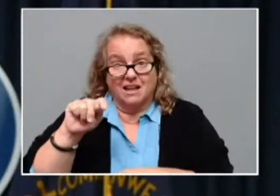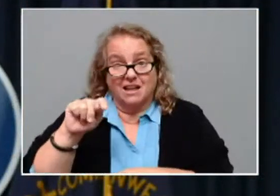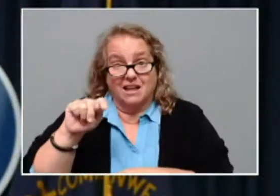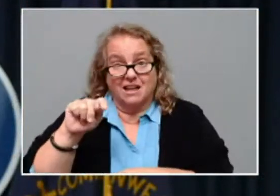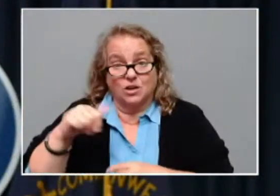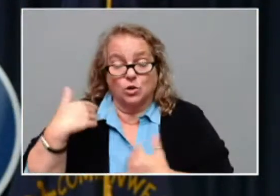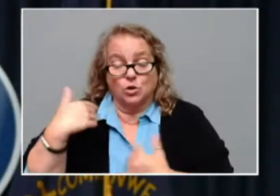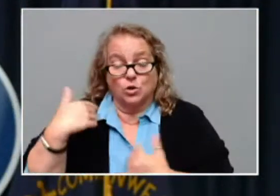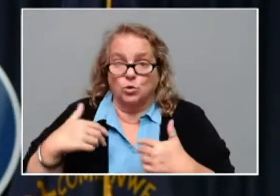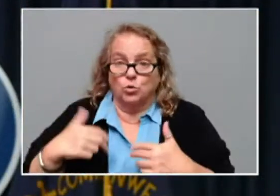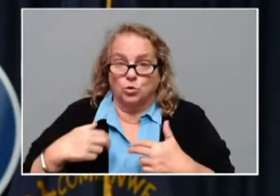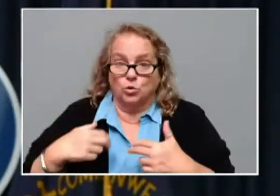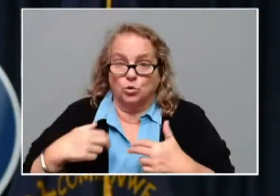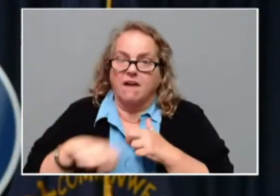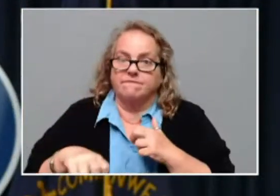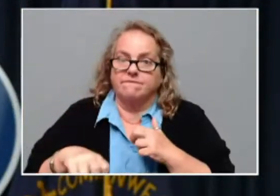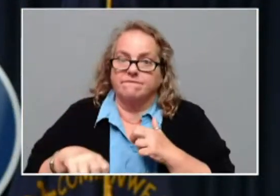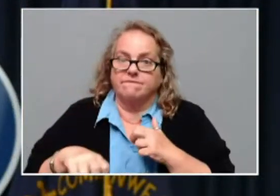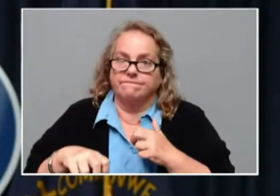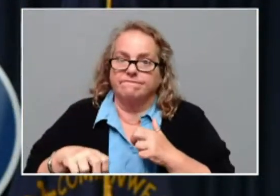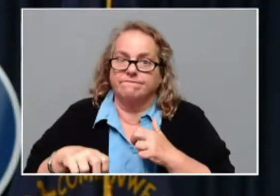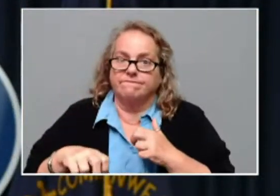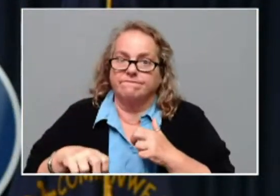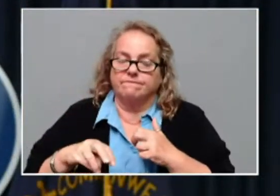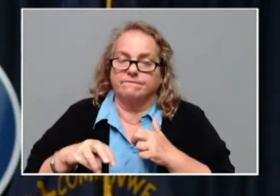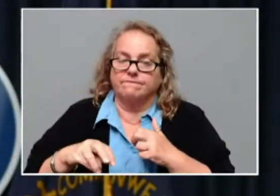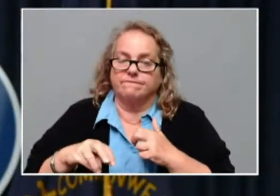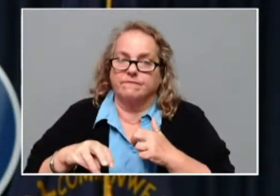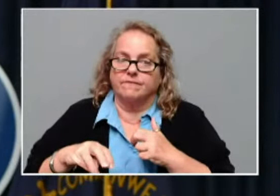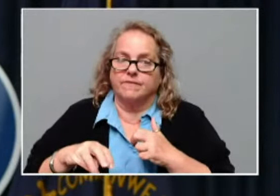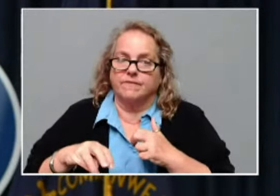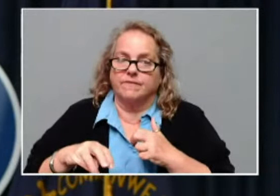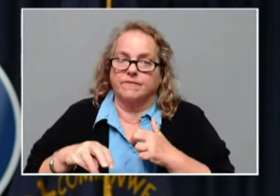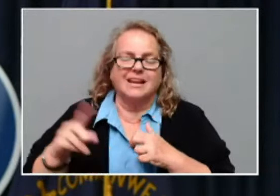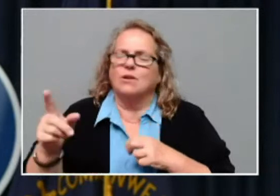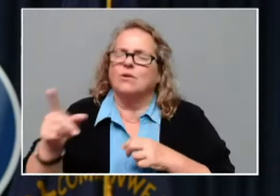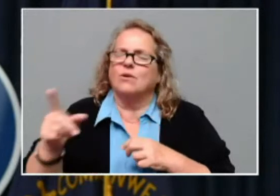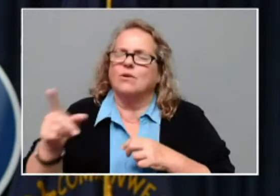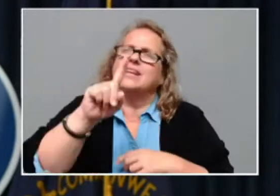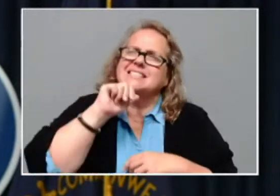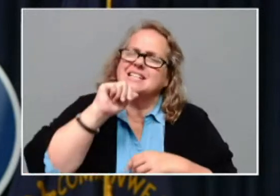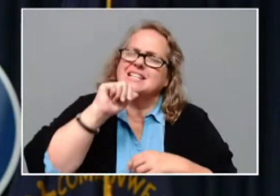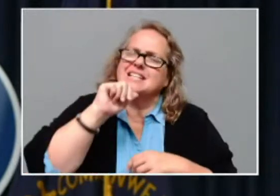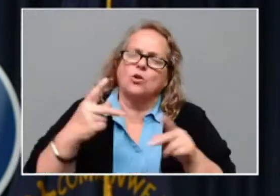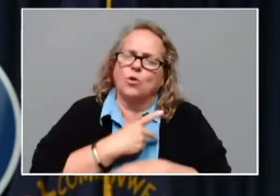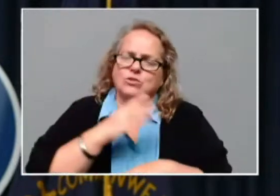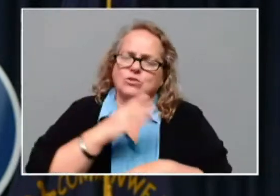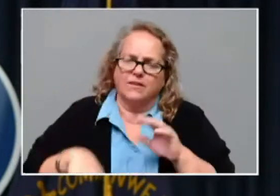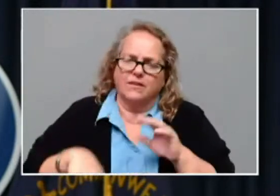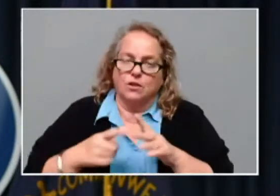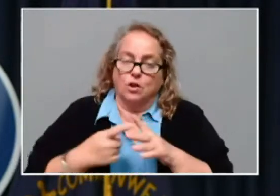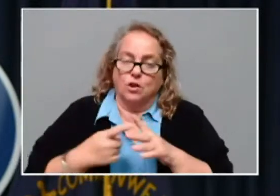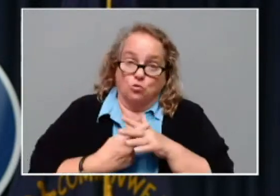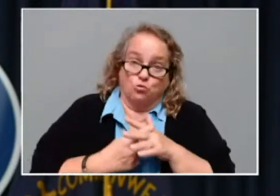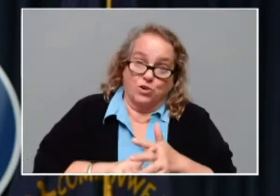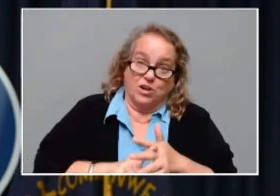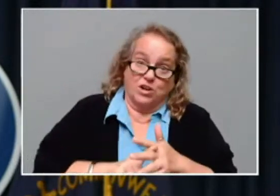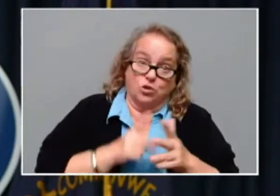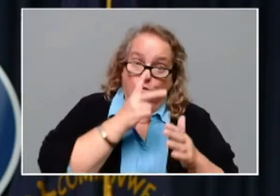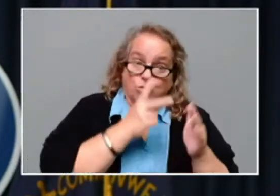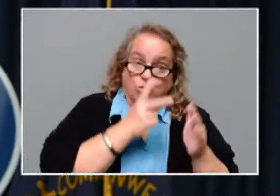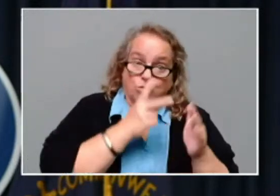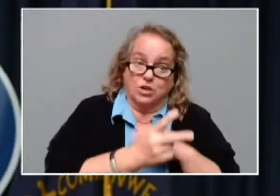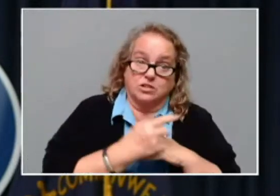Well, it's not rougher than the initial projections for the virus. I remember looking at those as we were all trying to keep calm,